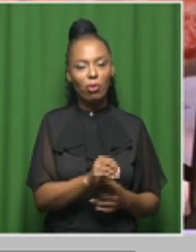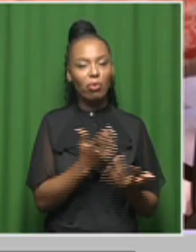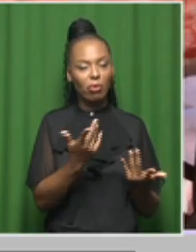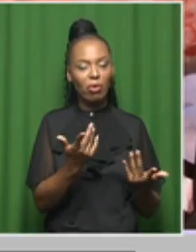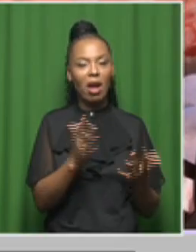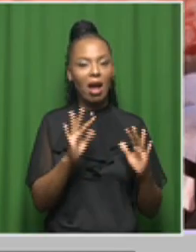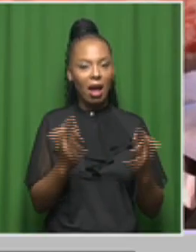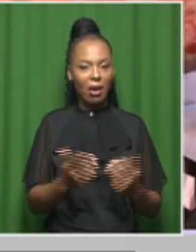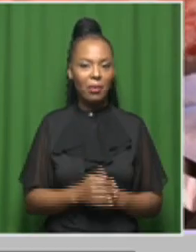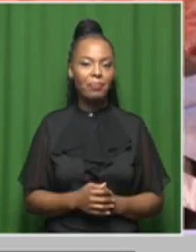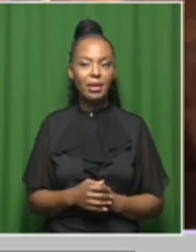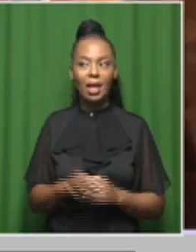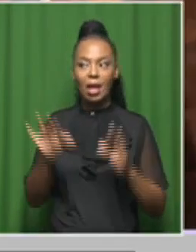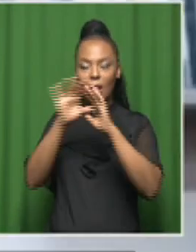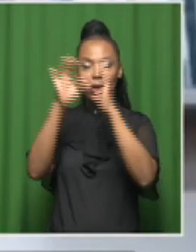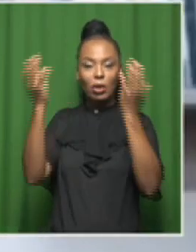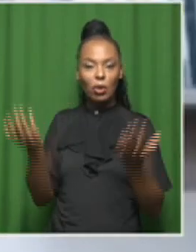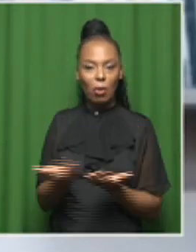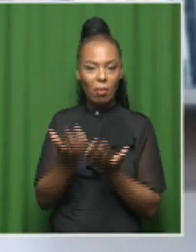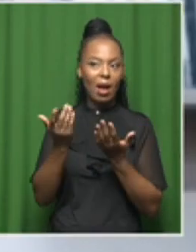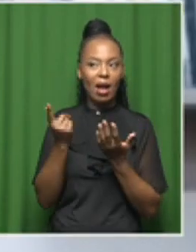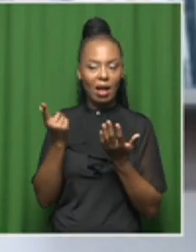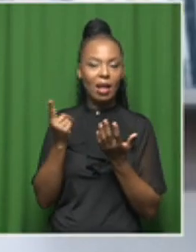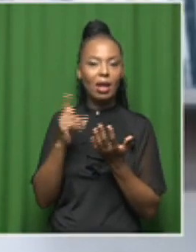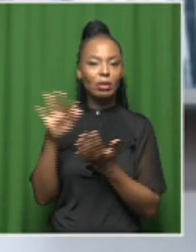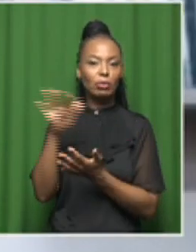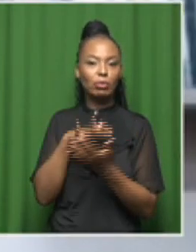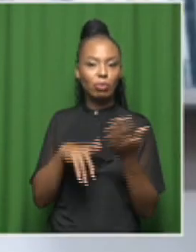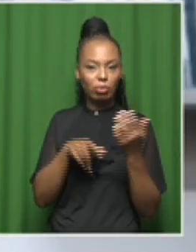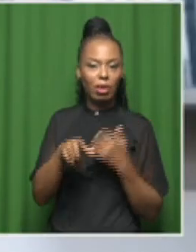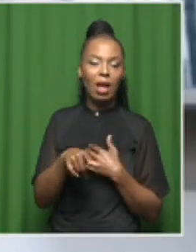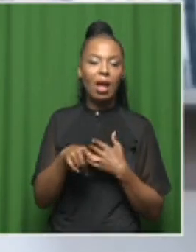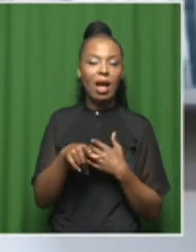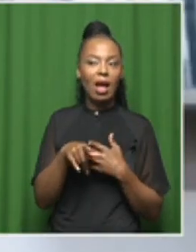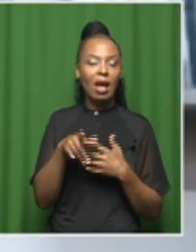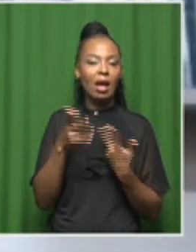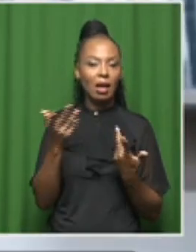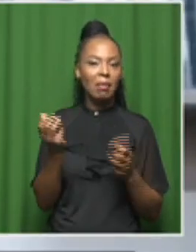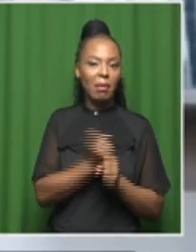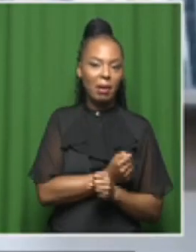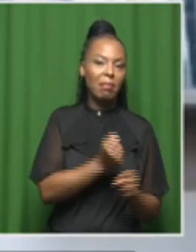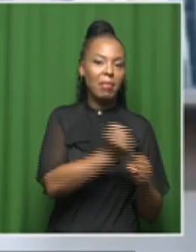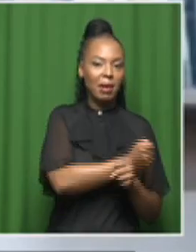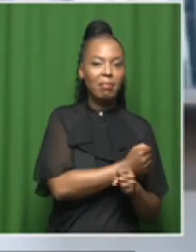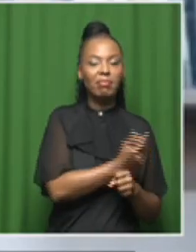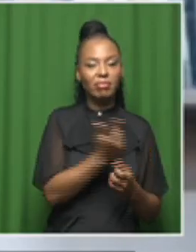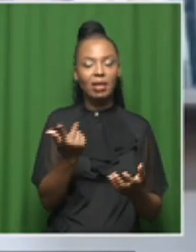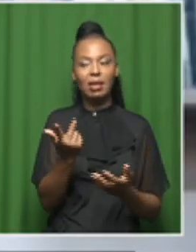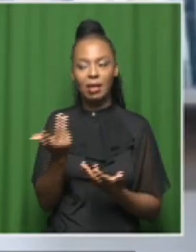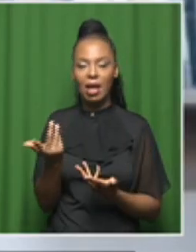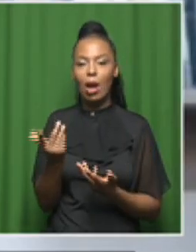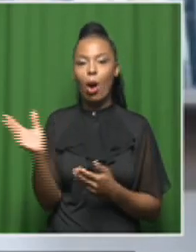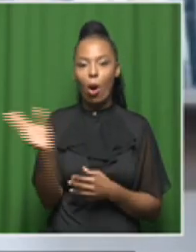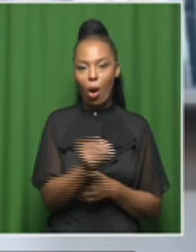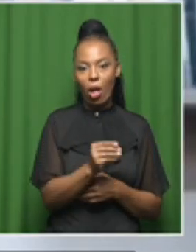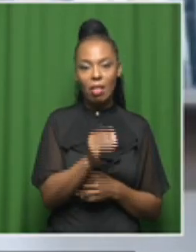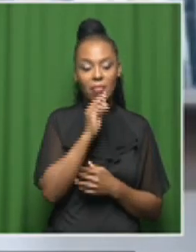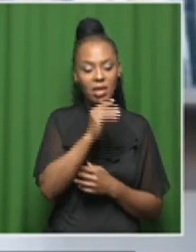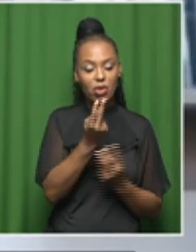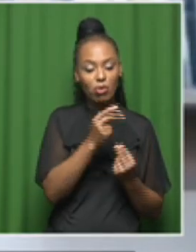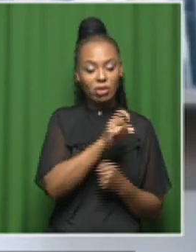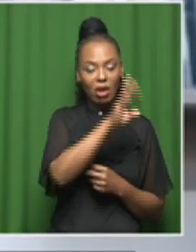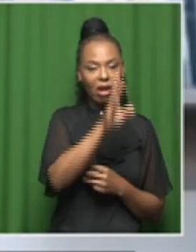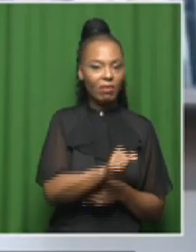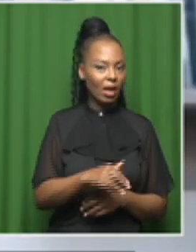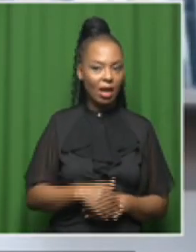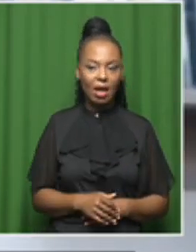This is a global phenomenon. It's not only immune to South Africa. Everywhere in the world, NPOs have been proven